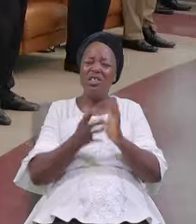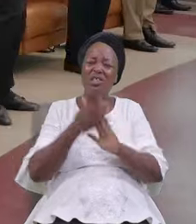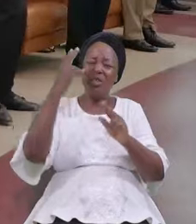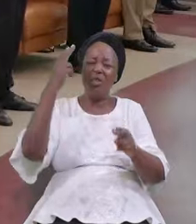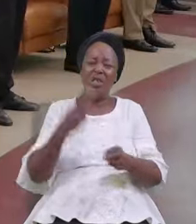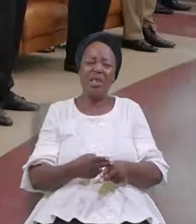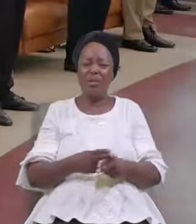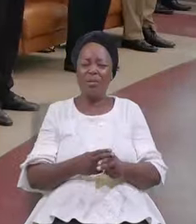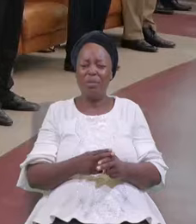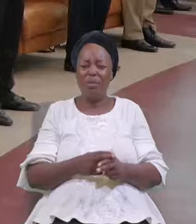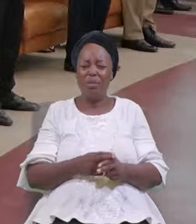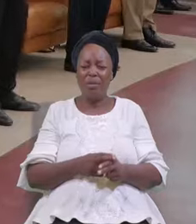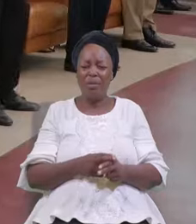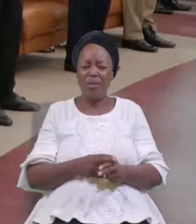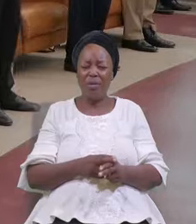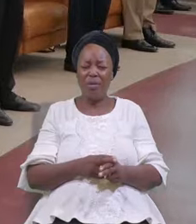Jesus' name.